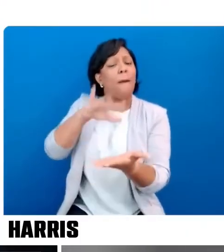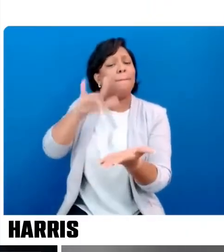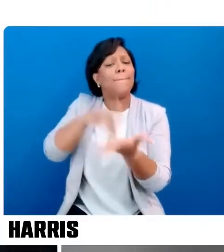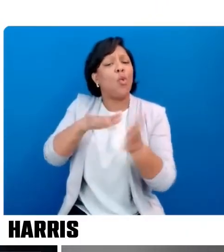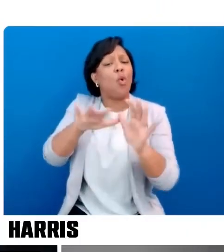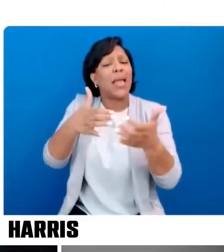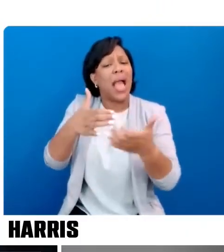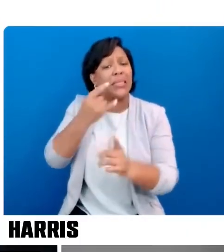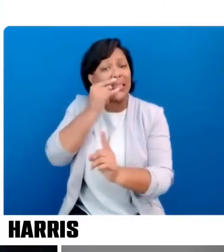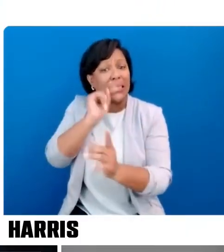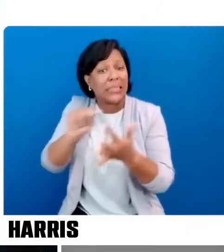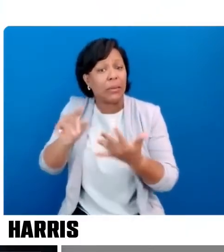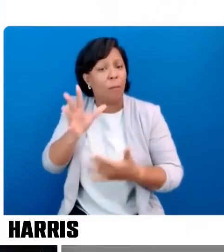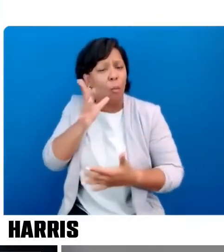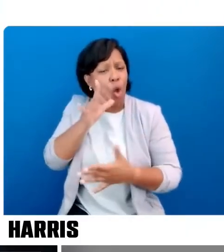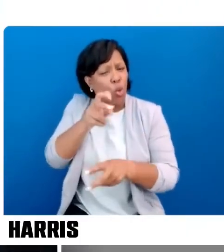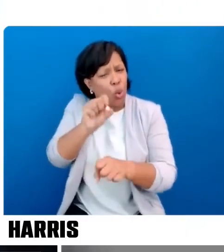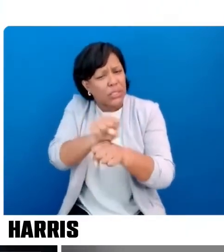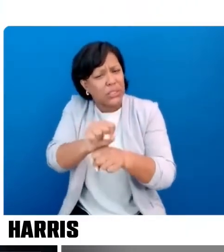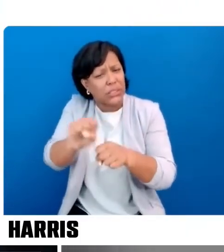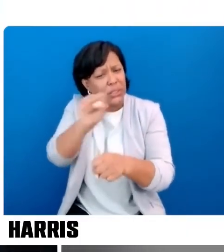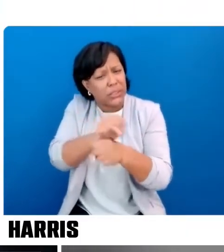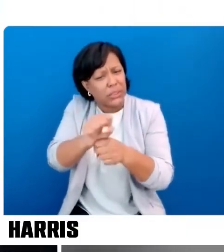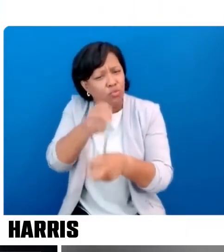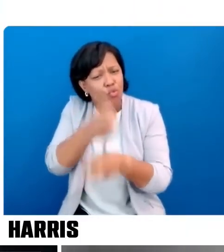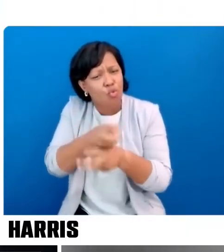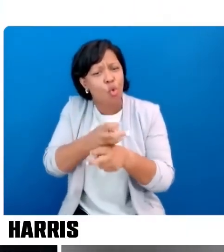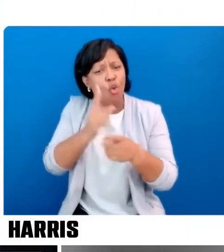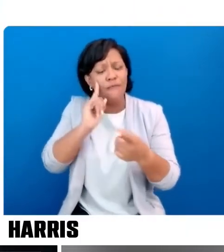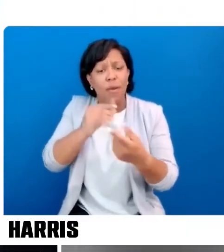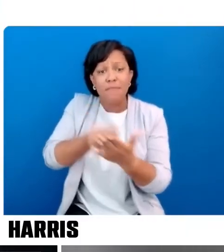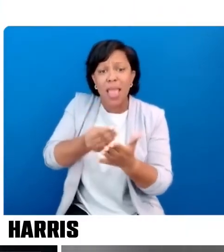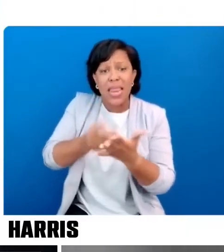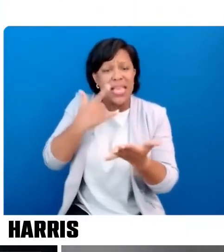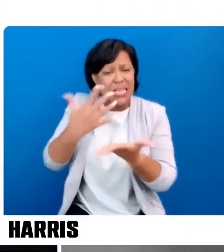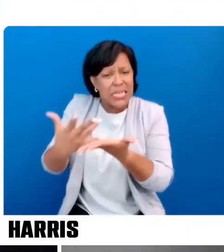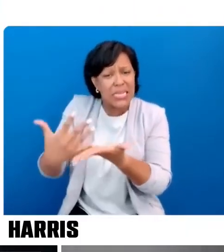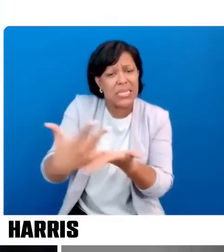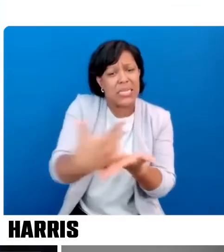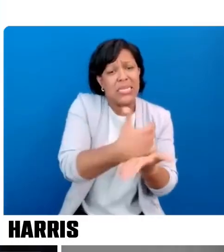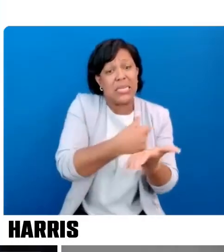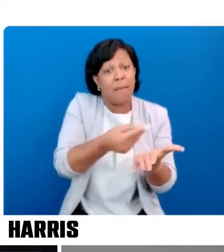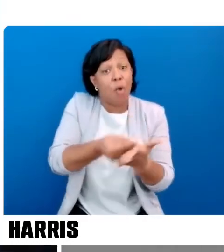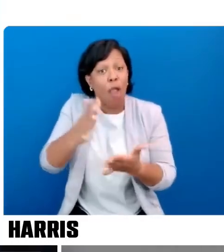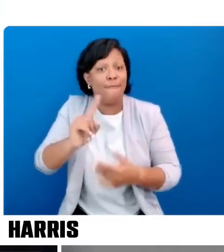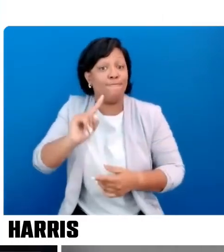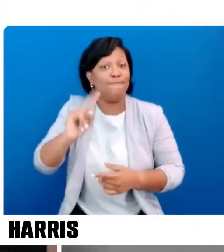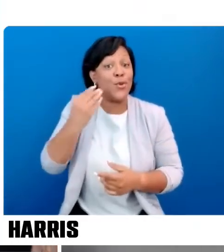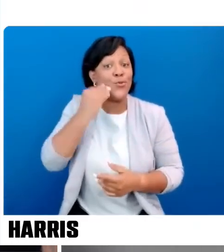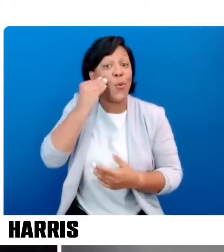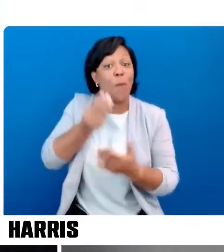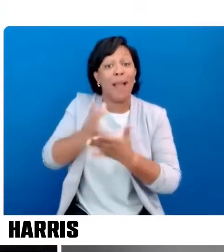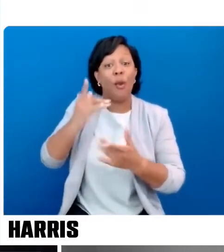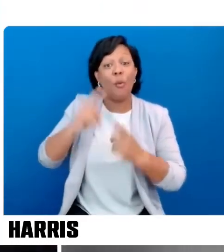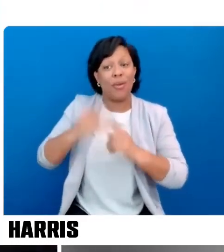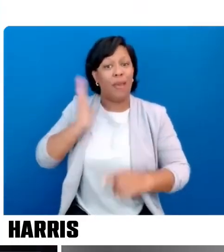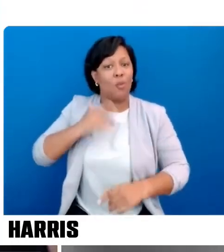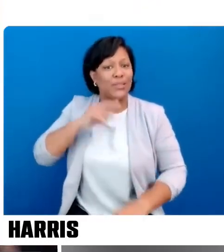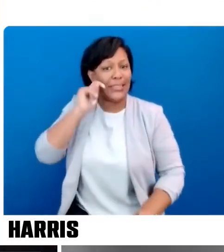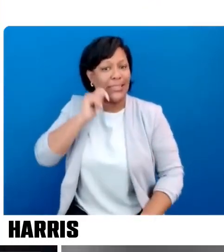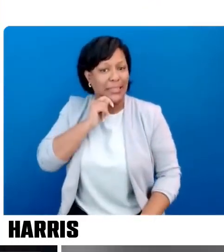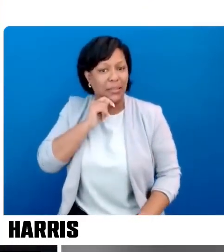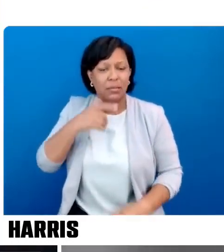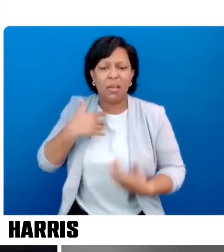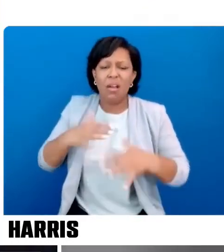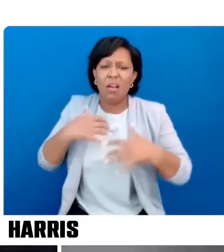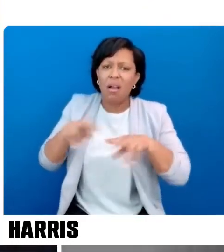worked and saved and was able to buy our first home when I was a teenager. The values I bring to the importance of home ownership, knowing